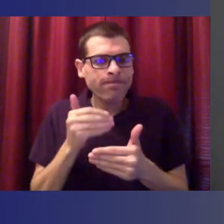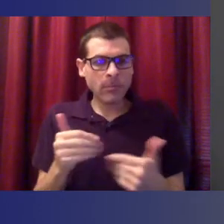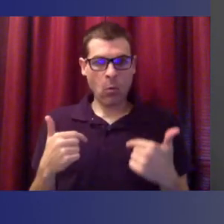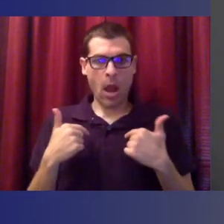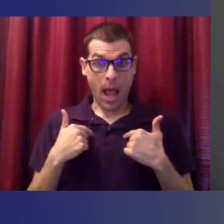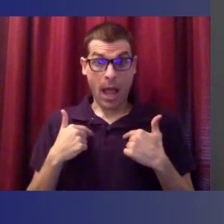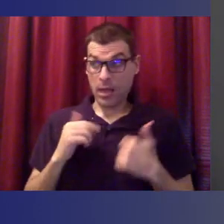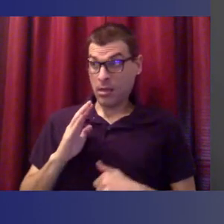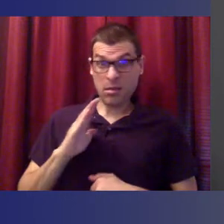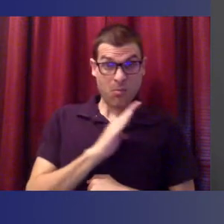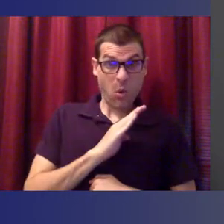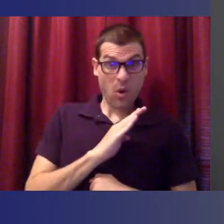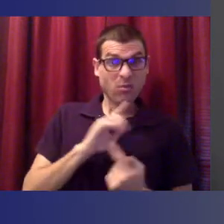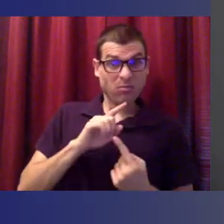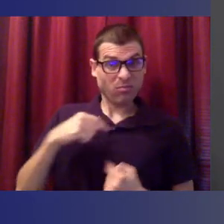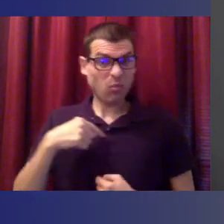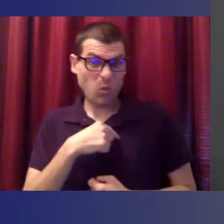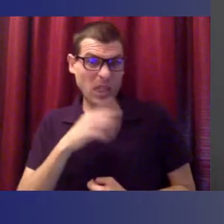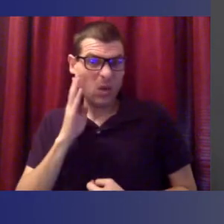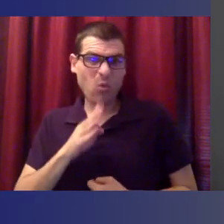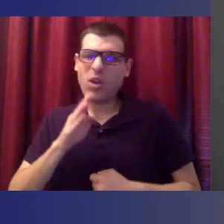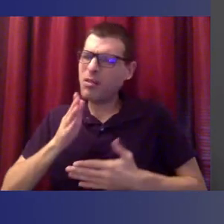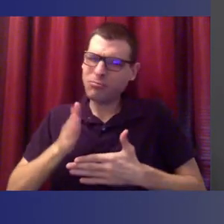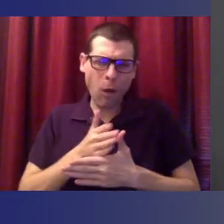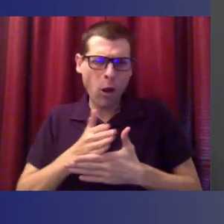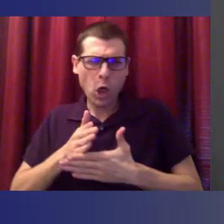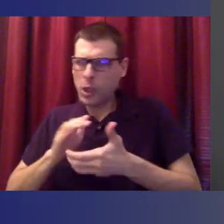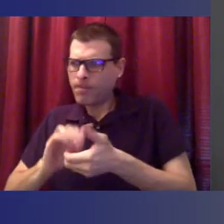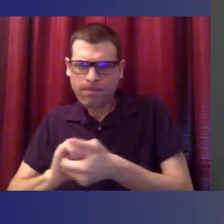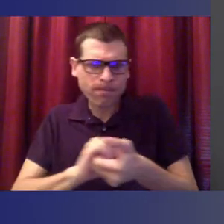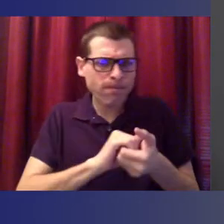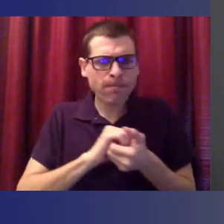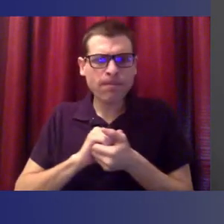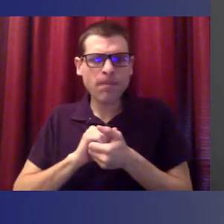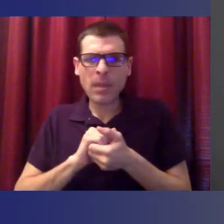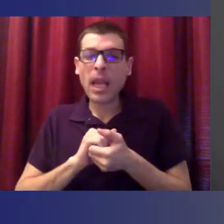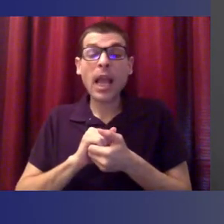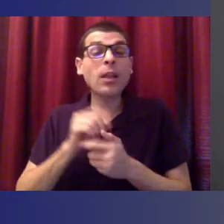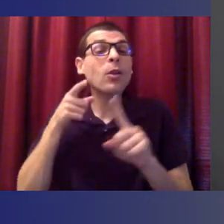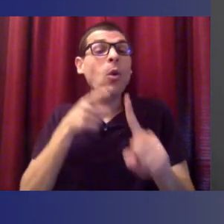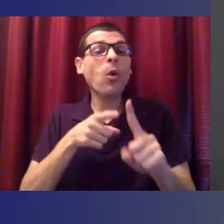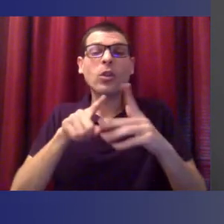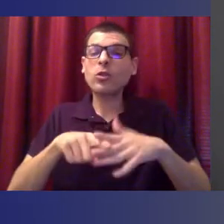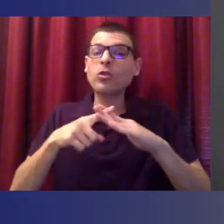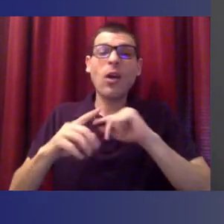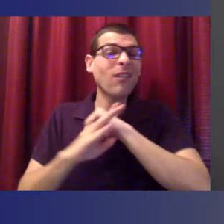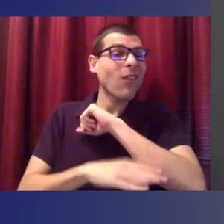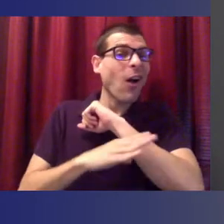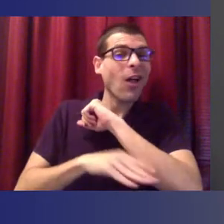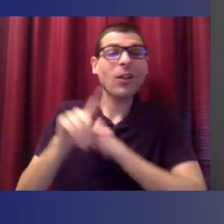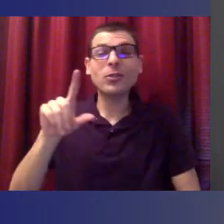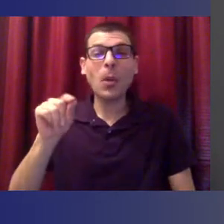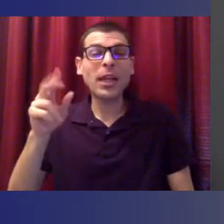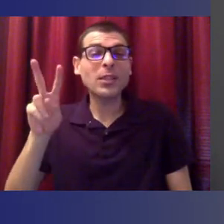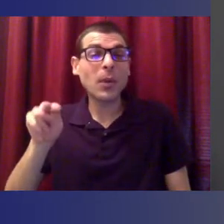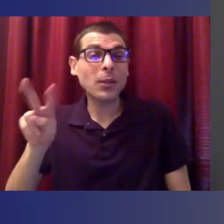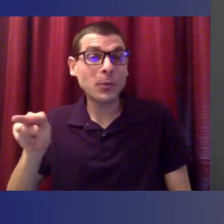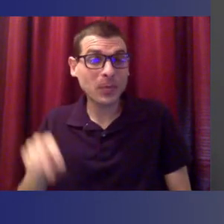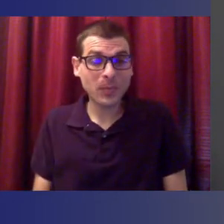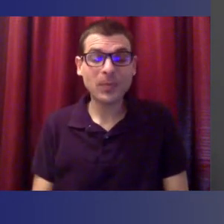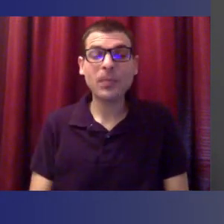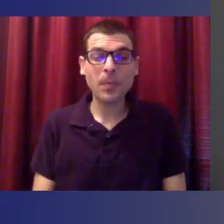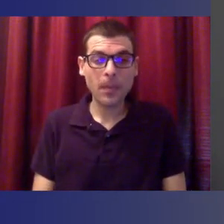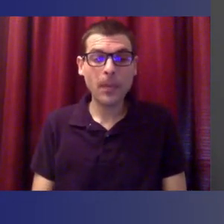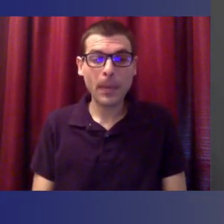make sure the program is successful and enrolling children by the fall of 2022. The values and